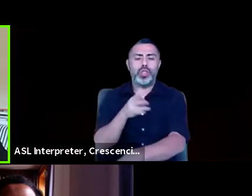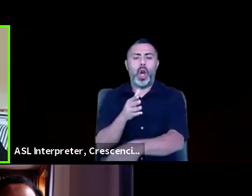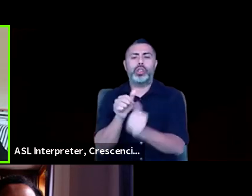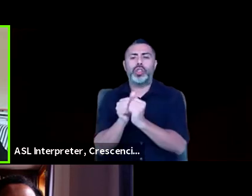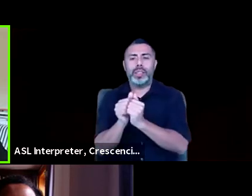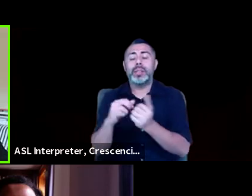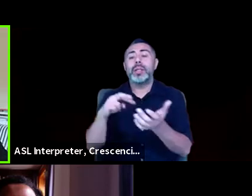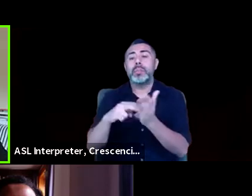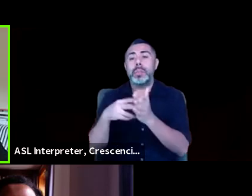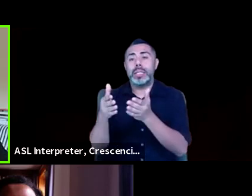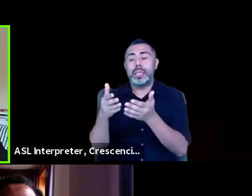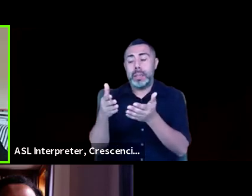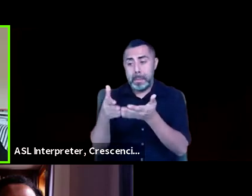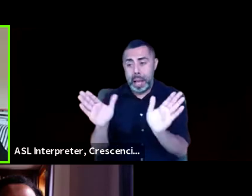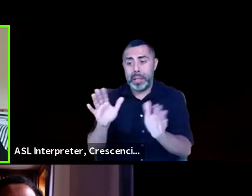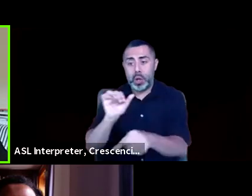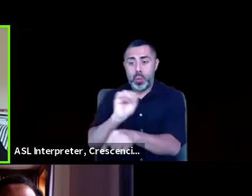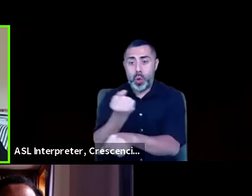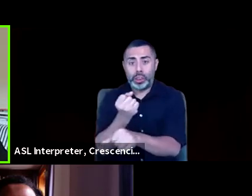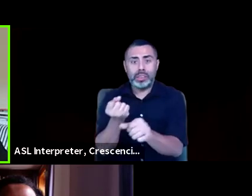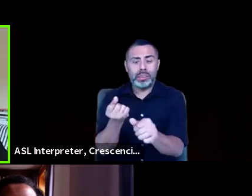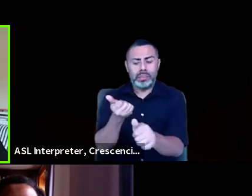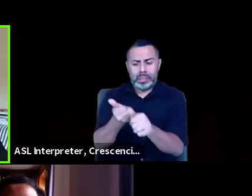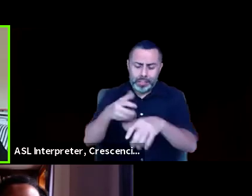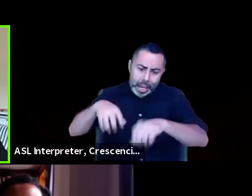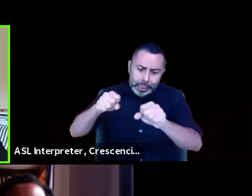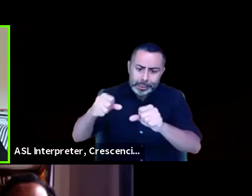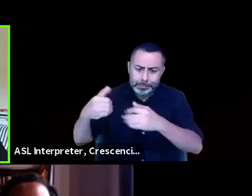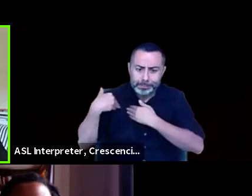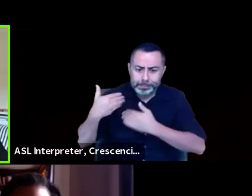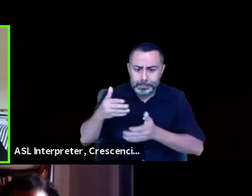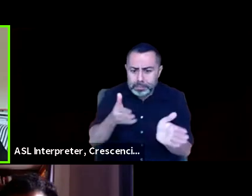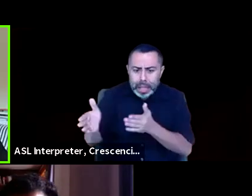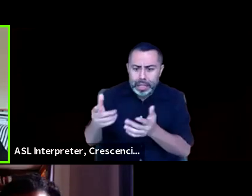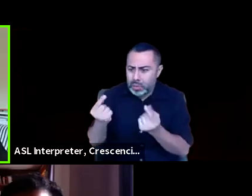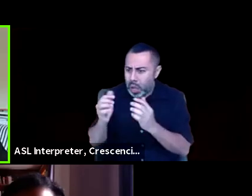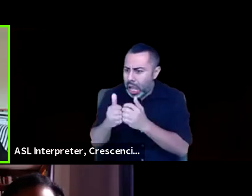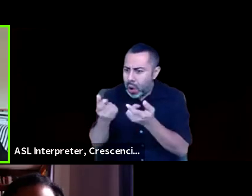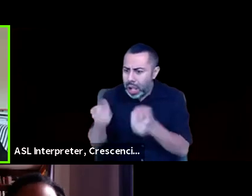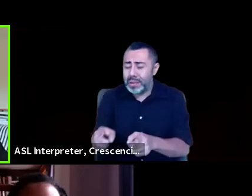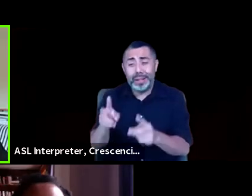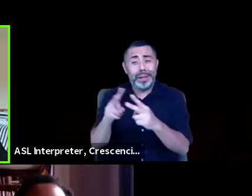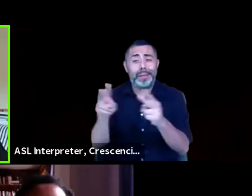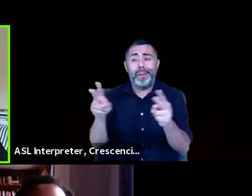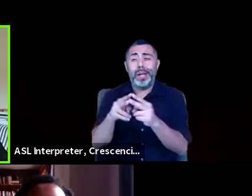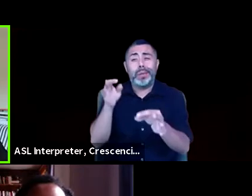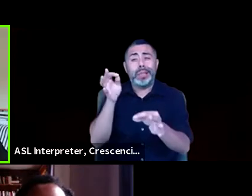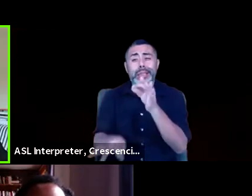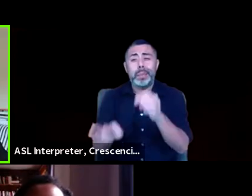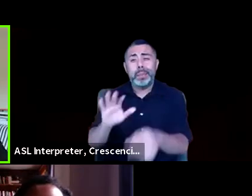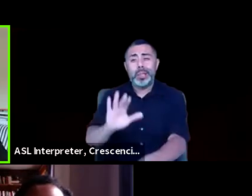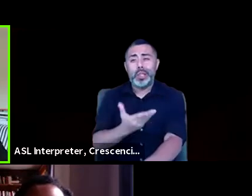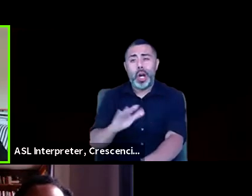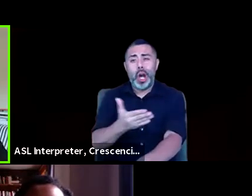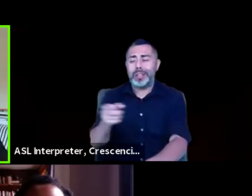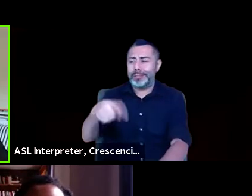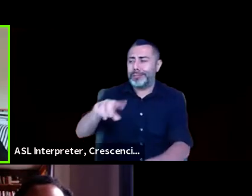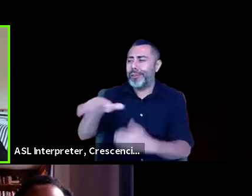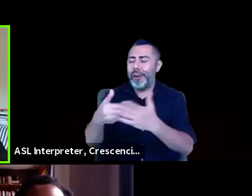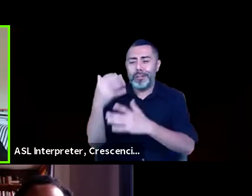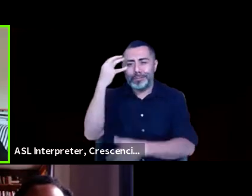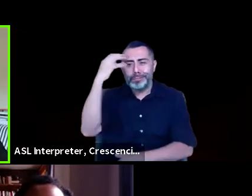went into planning how to make that happen. Very simple, a song that we know and people are gonna